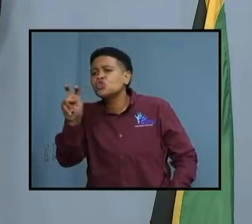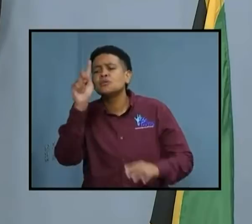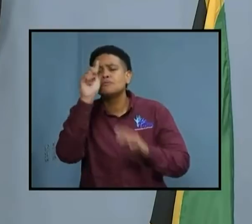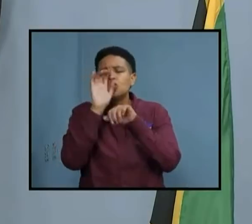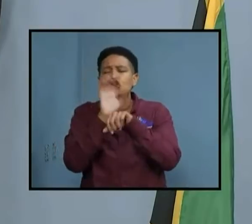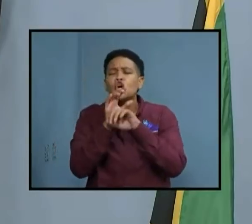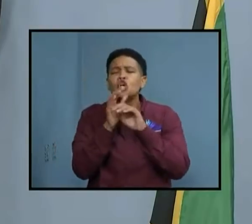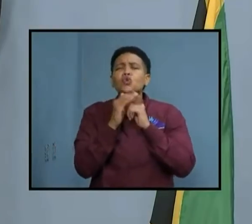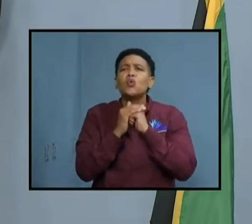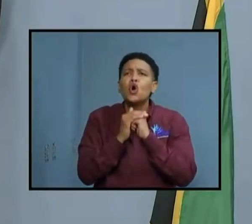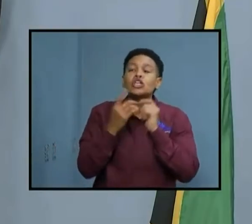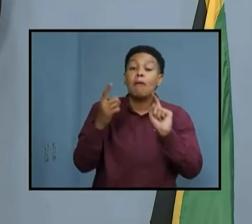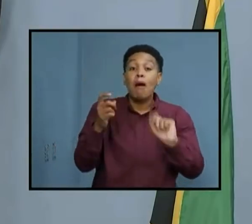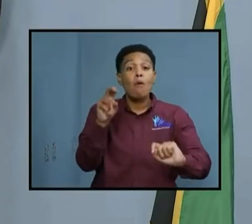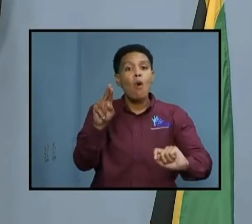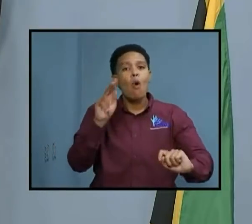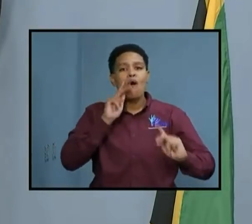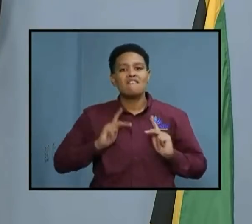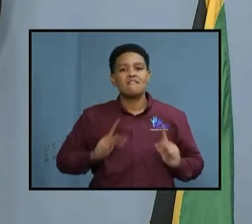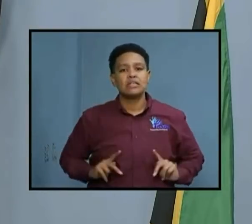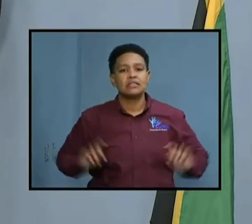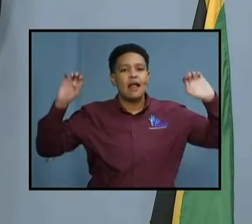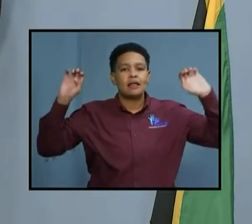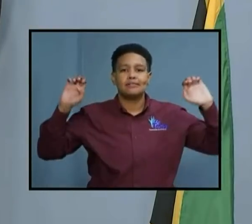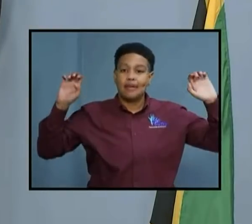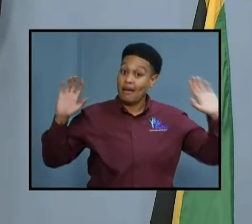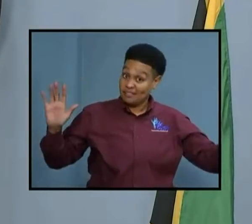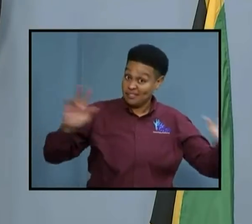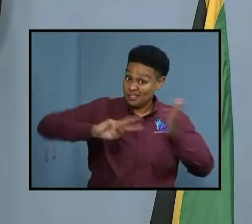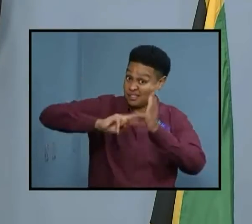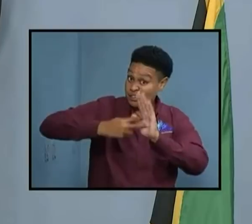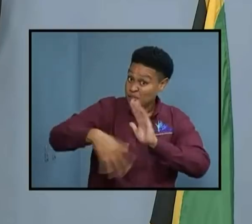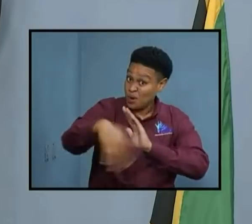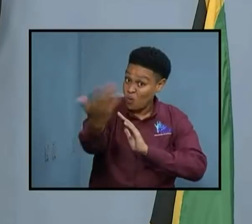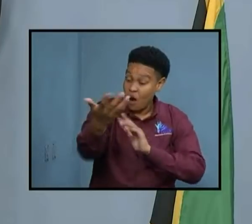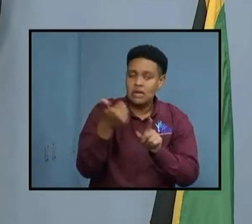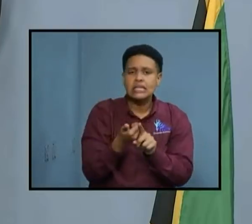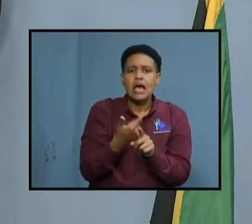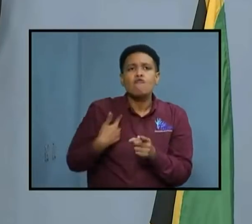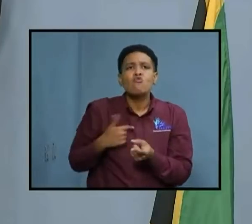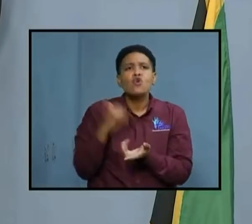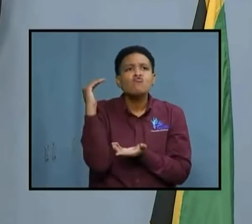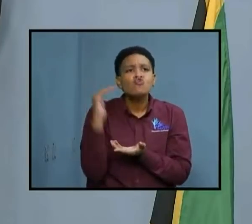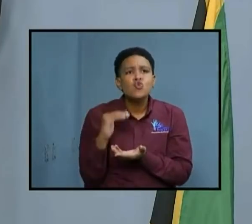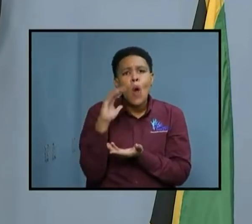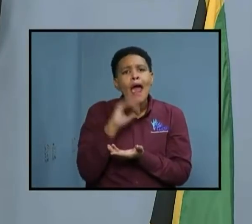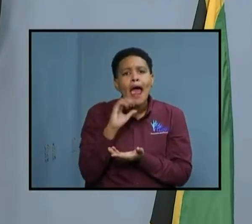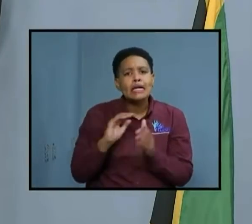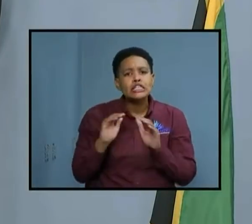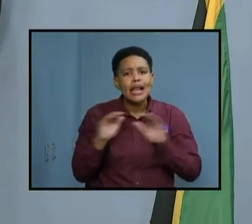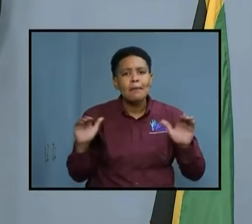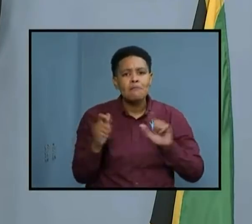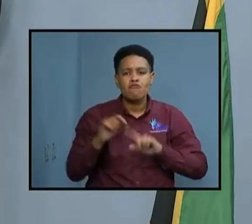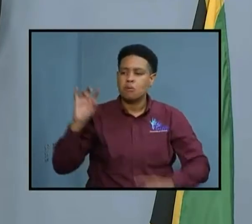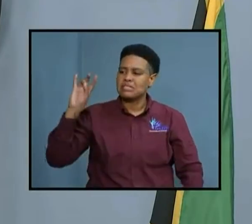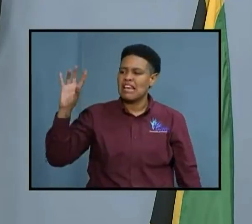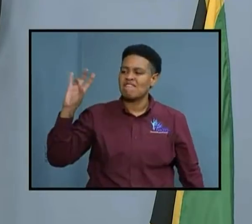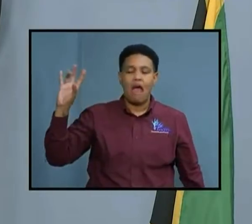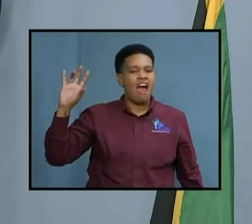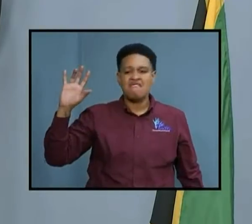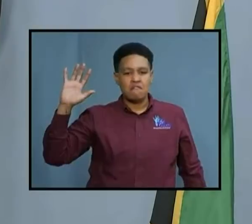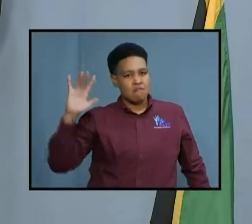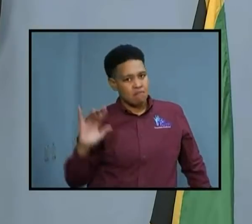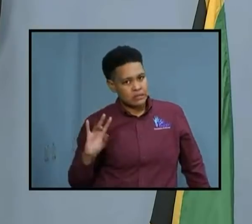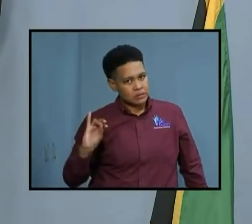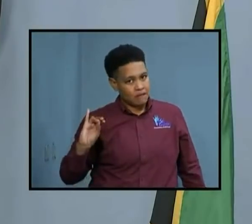worship, or physical exercise. What this means now is that we are reducing the age limit from 75 to